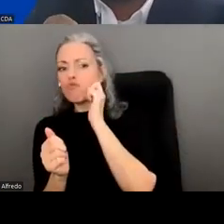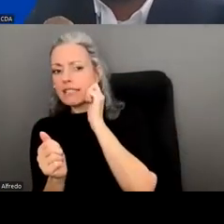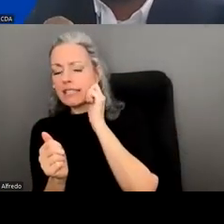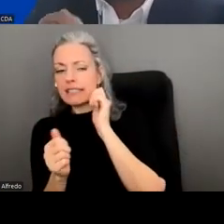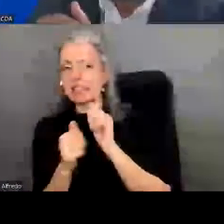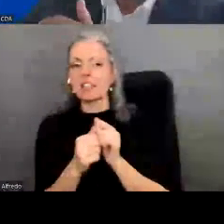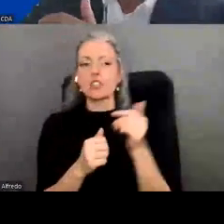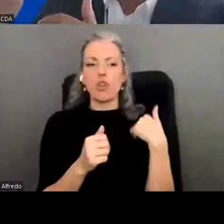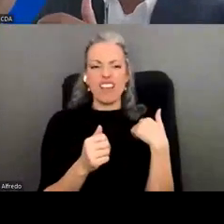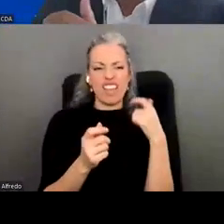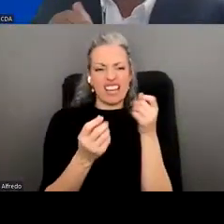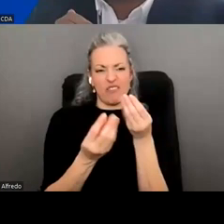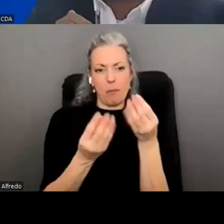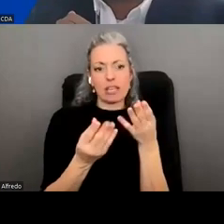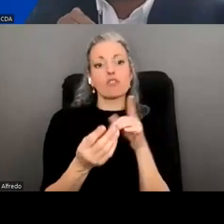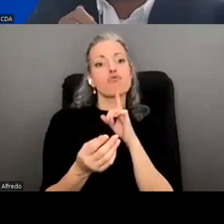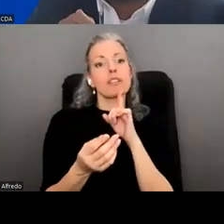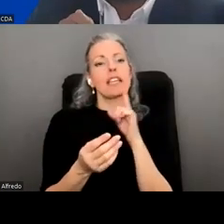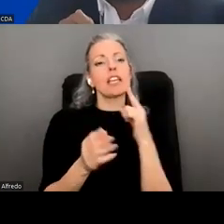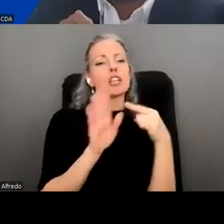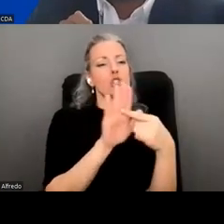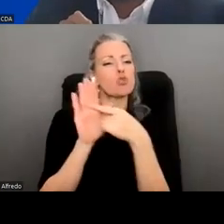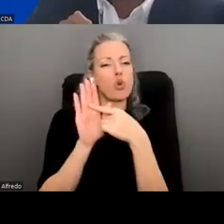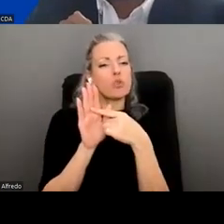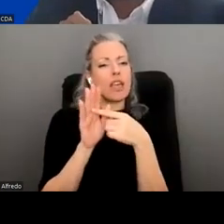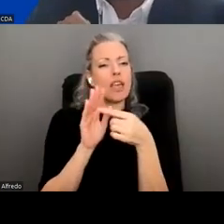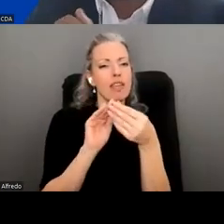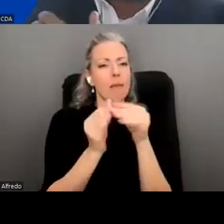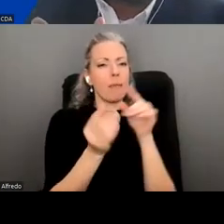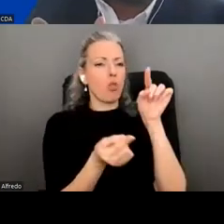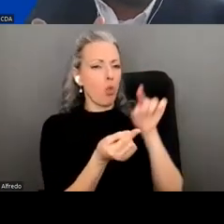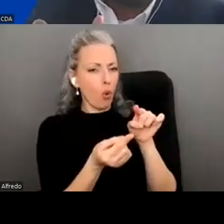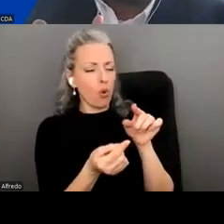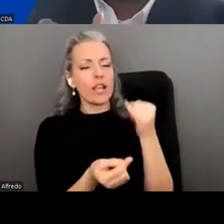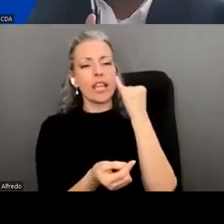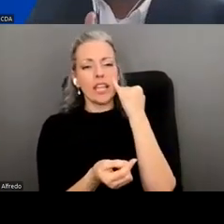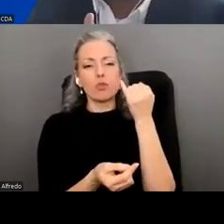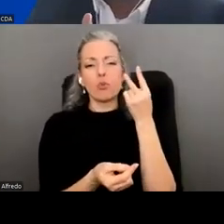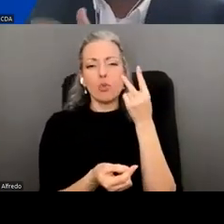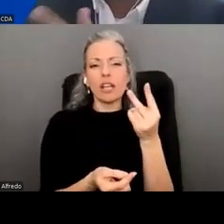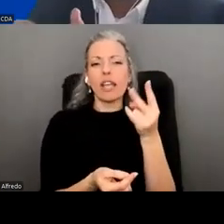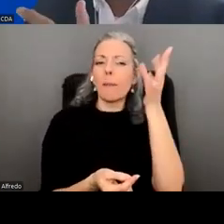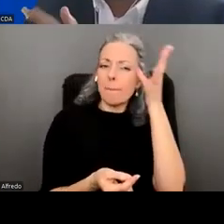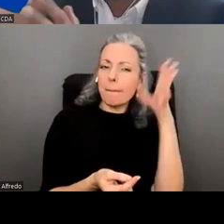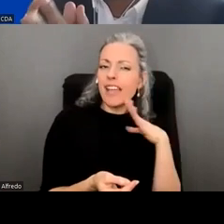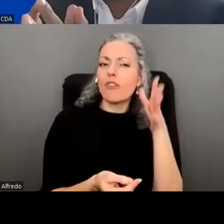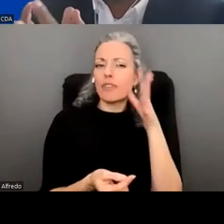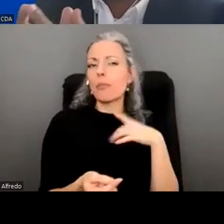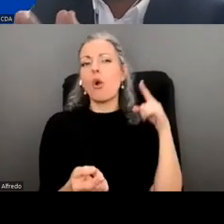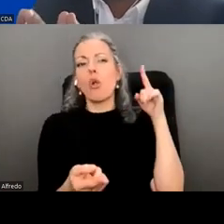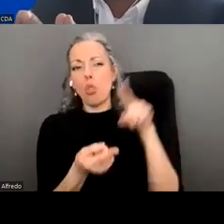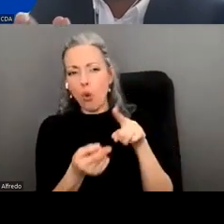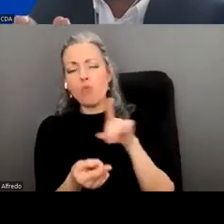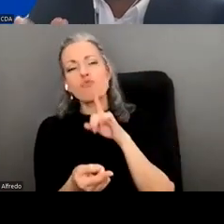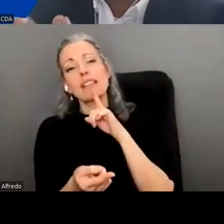when you hover over the bars, and that's what's driving this equity score low. If we look at gender, the score is only 39. That's also pretty low, and that's because males